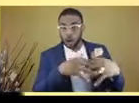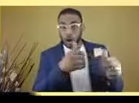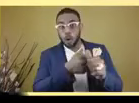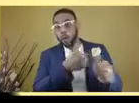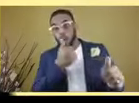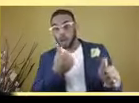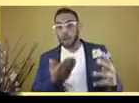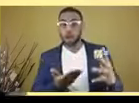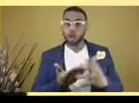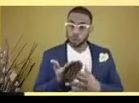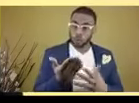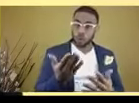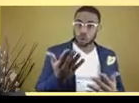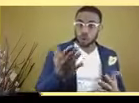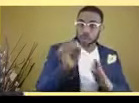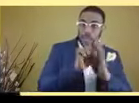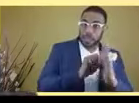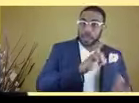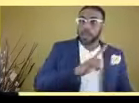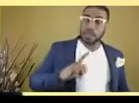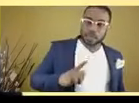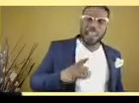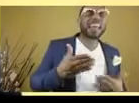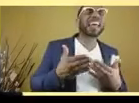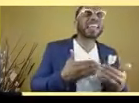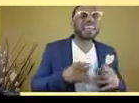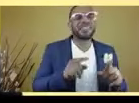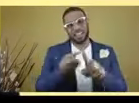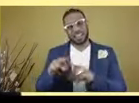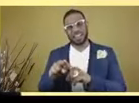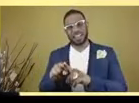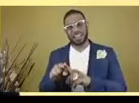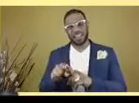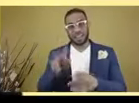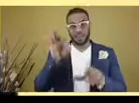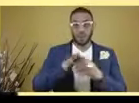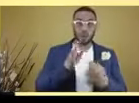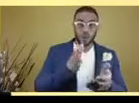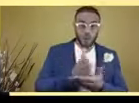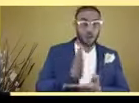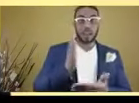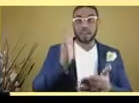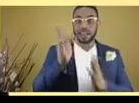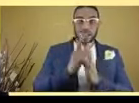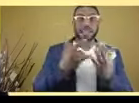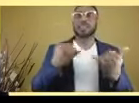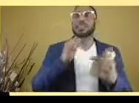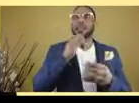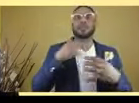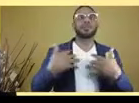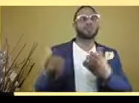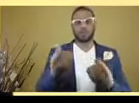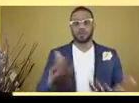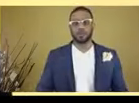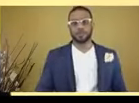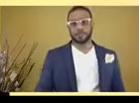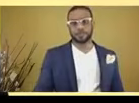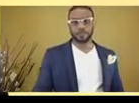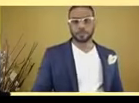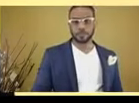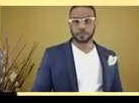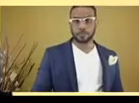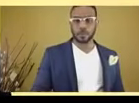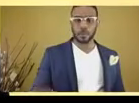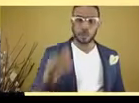through the state legislature, even as the Voting Rights Act has still not been restored. We know